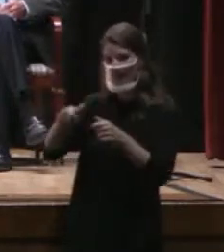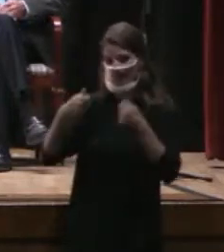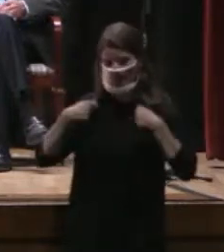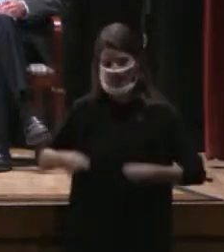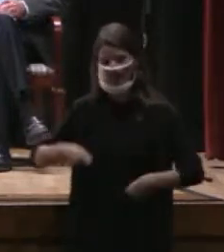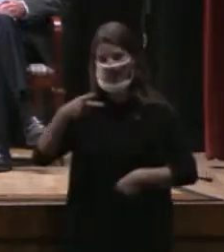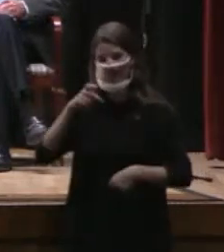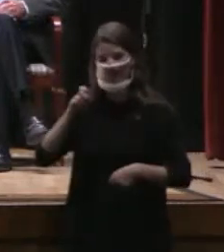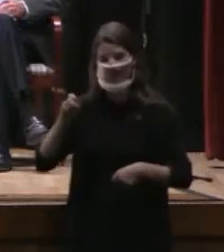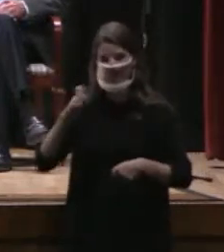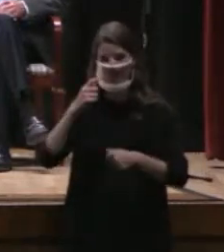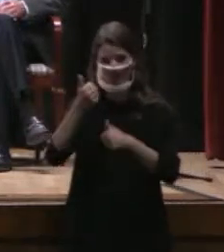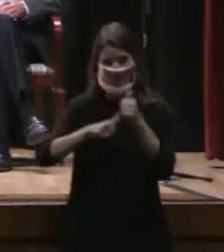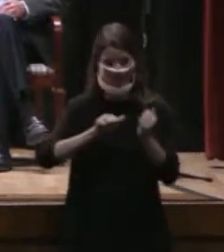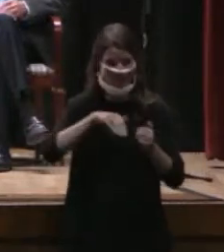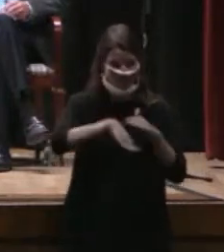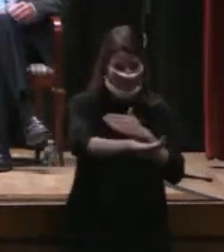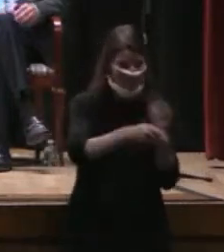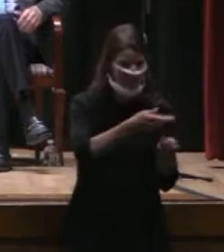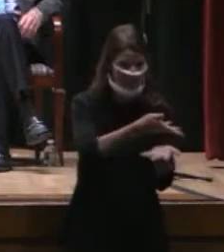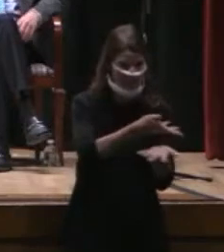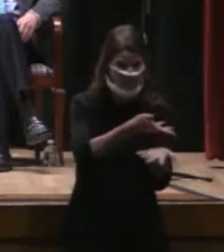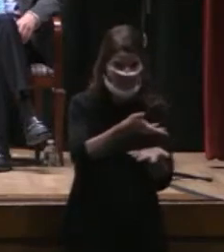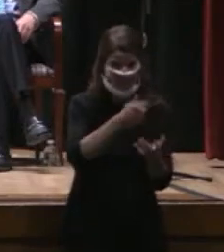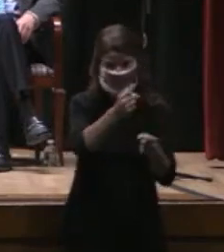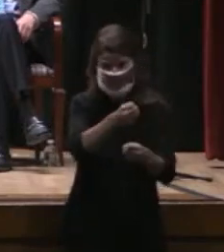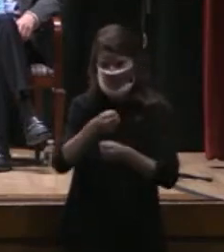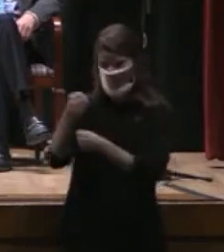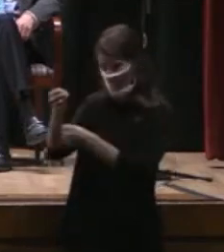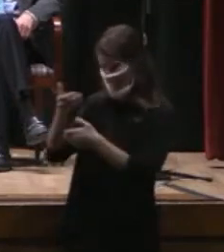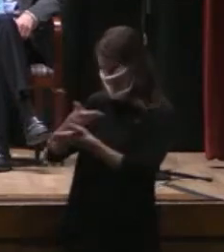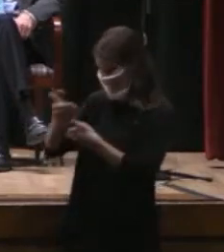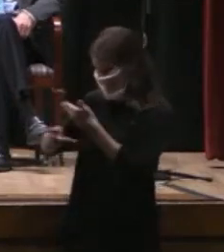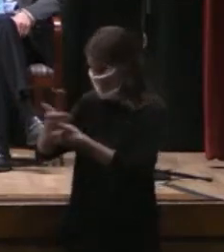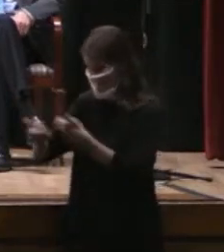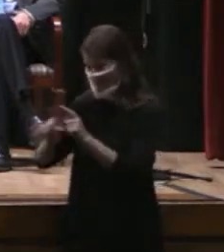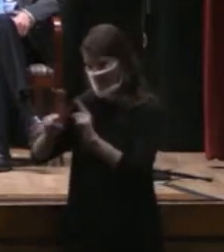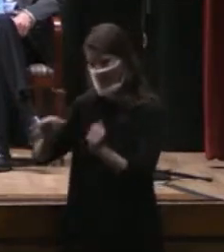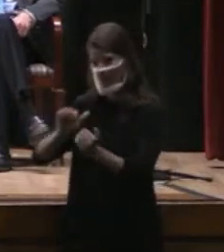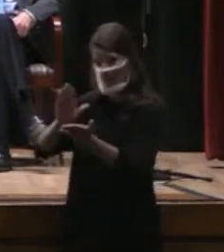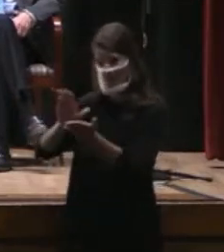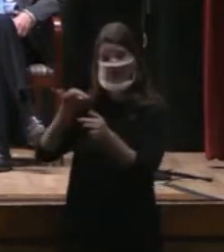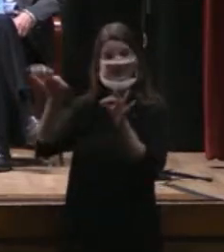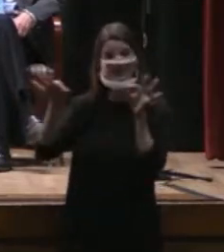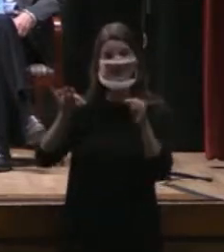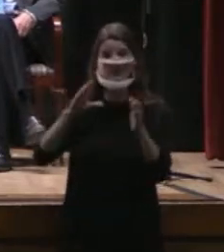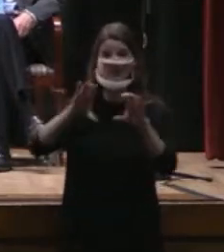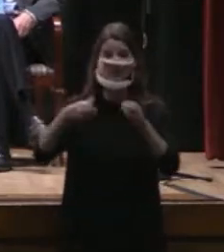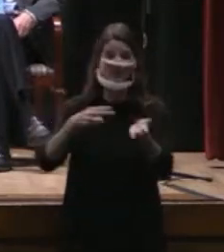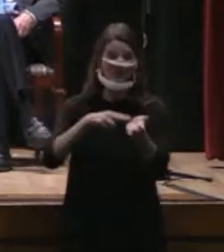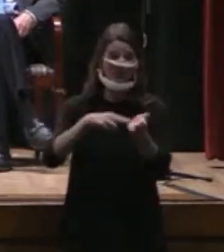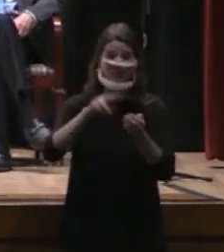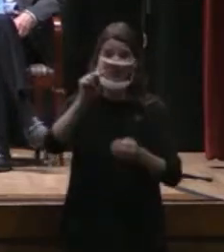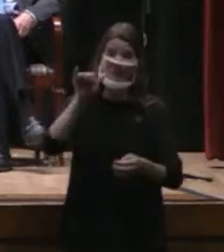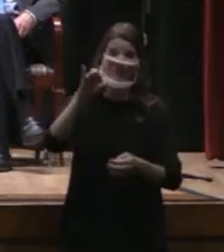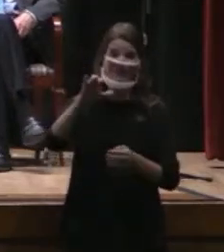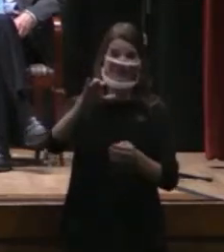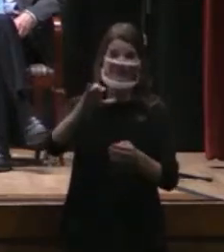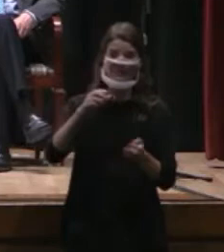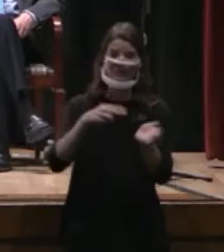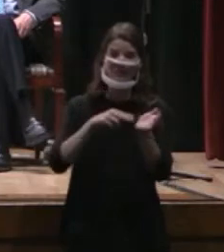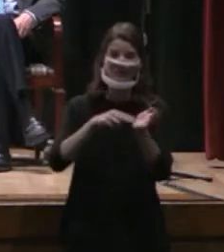encounter. He talked about how he led a group of nurses in a citywide, a New York citywide